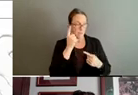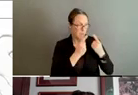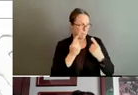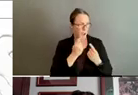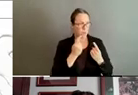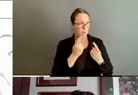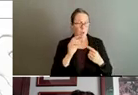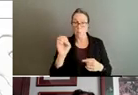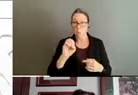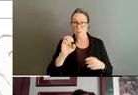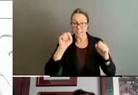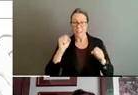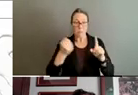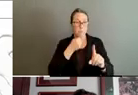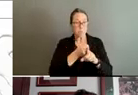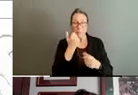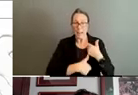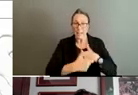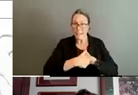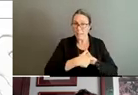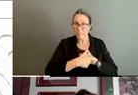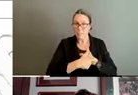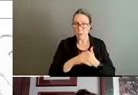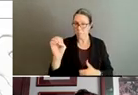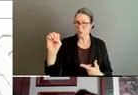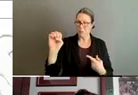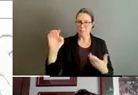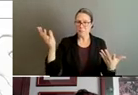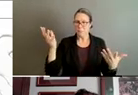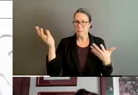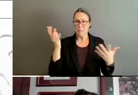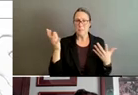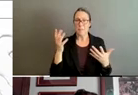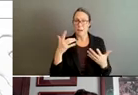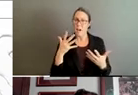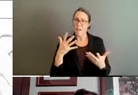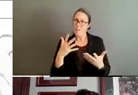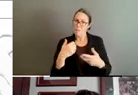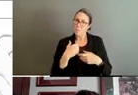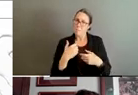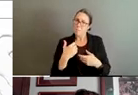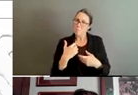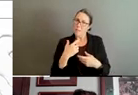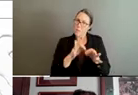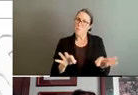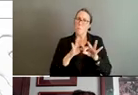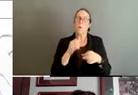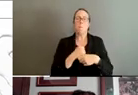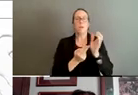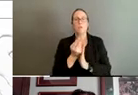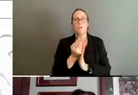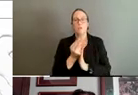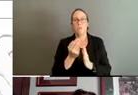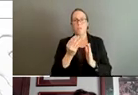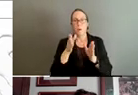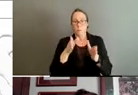an emergency can happen. And especially when I think about, you know, making sure somebody has access to your home, I think of my